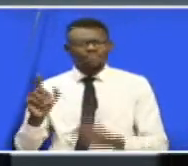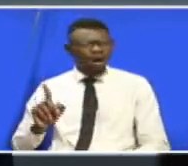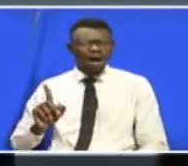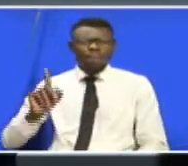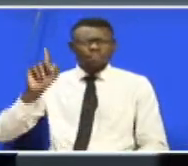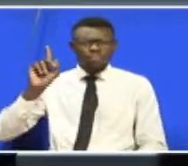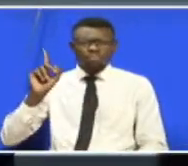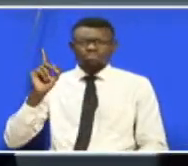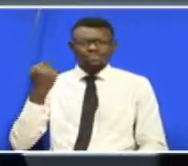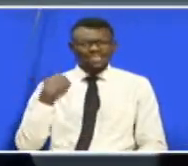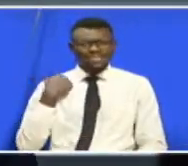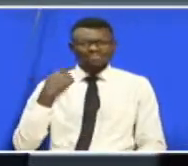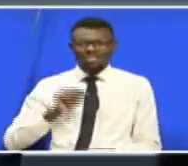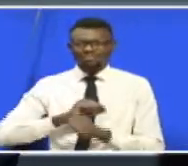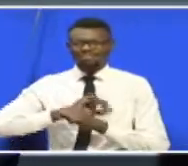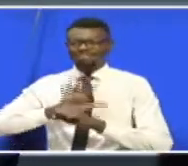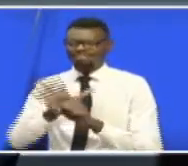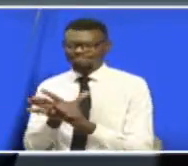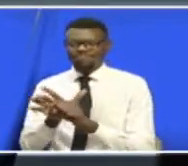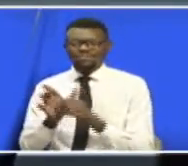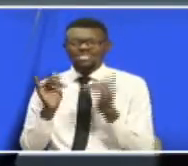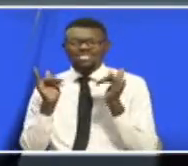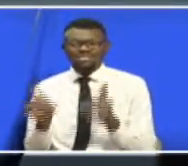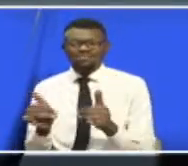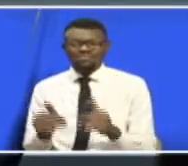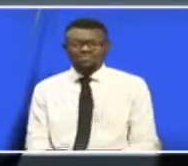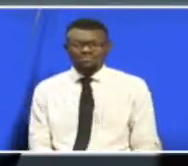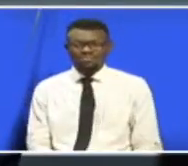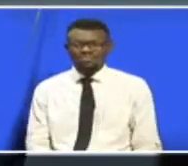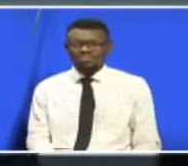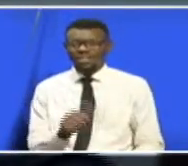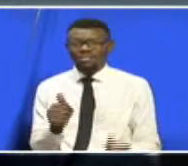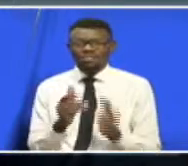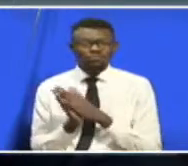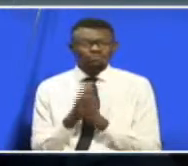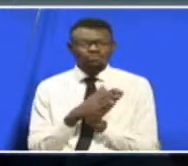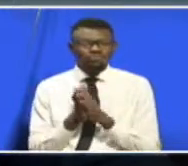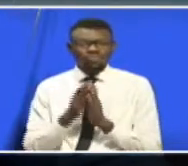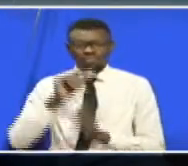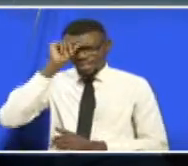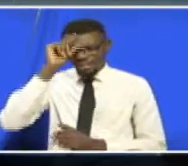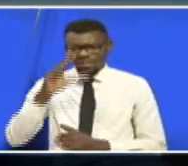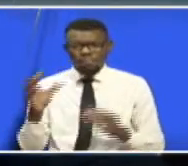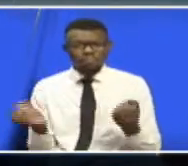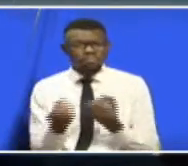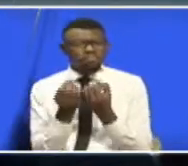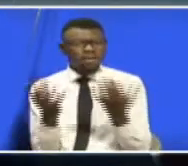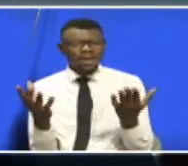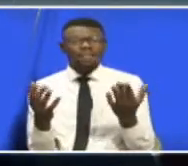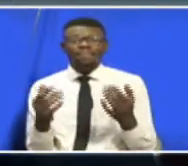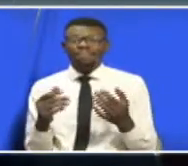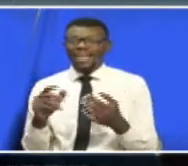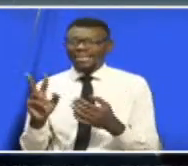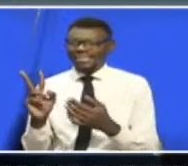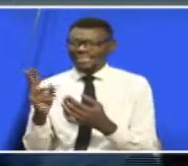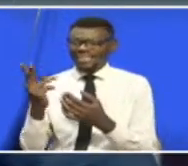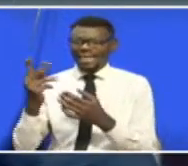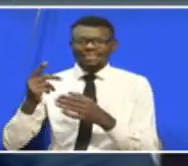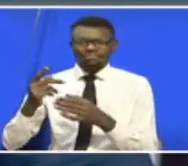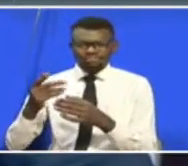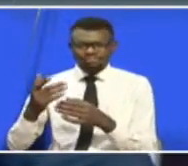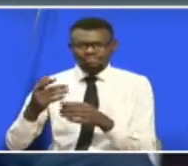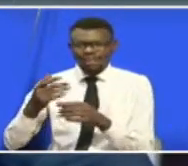numbers, the number of new infections that we're getting now. Let's move on to other stories. Several governors who are now serving their second and last terms in office,